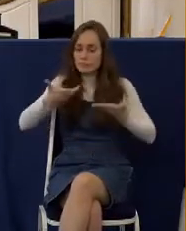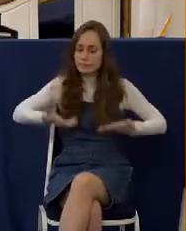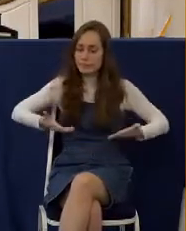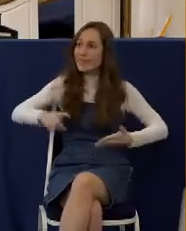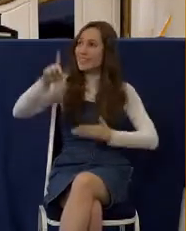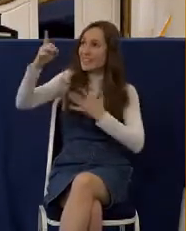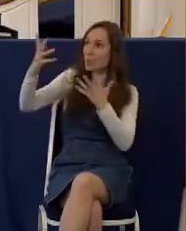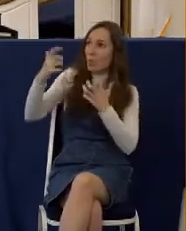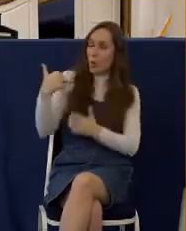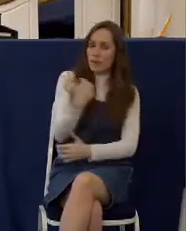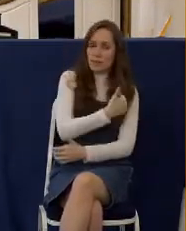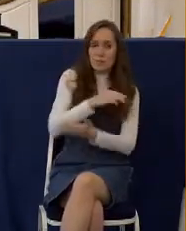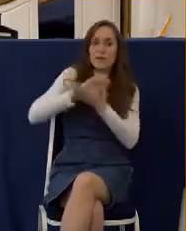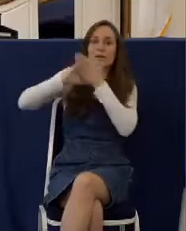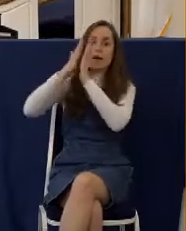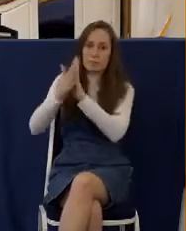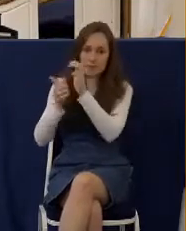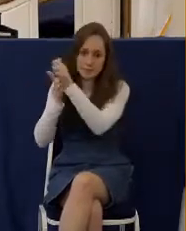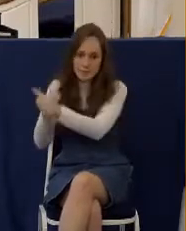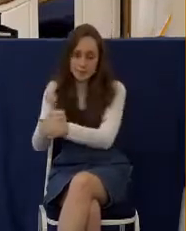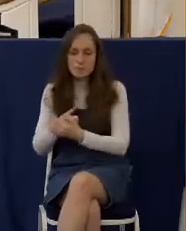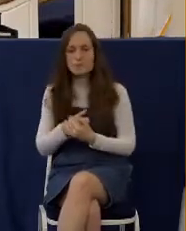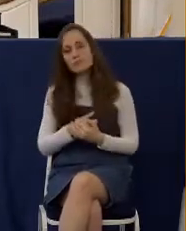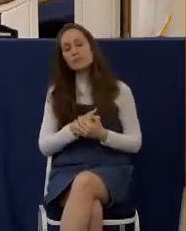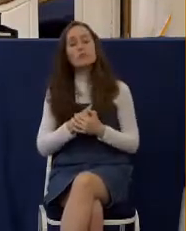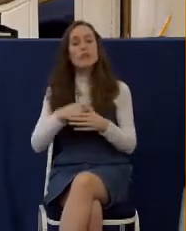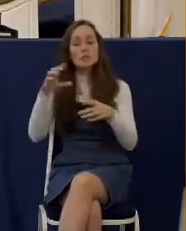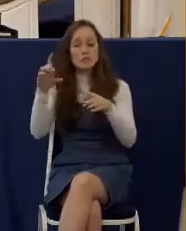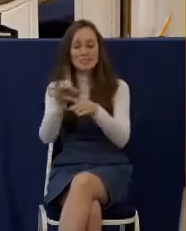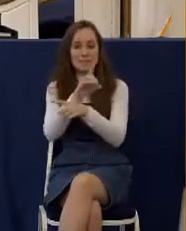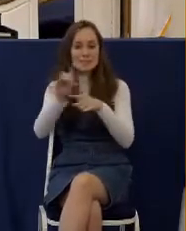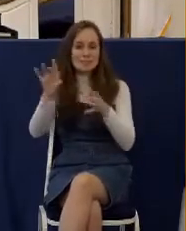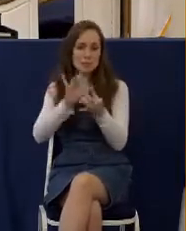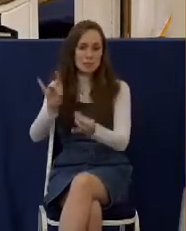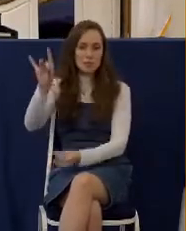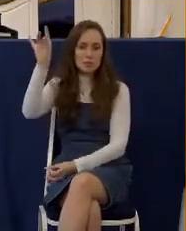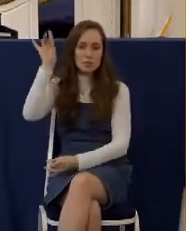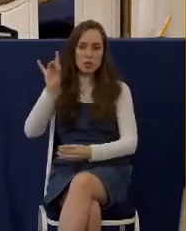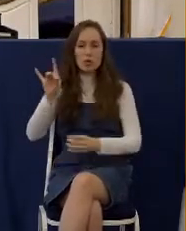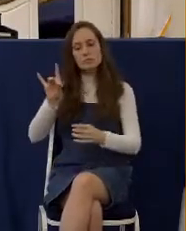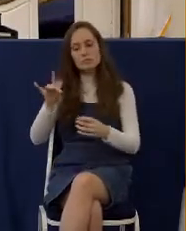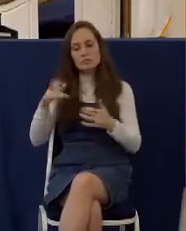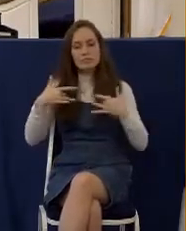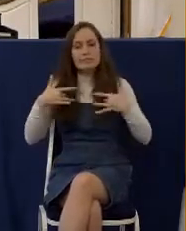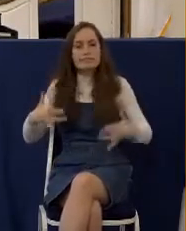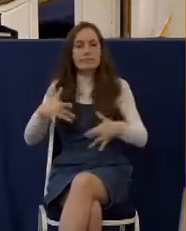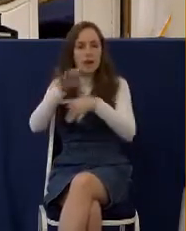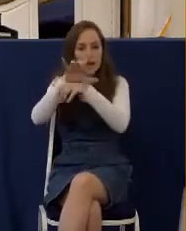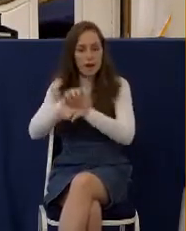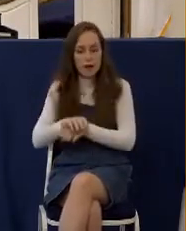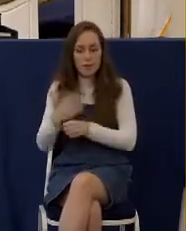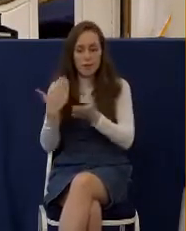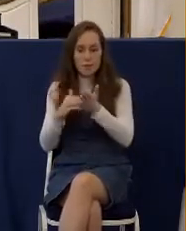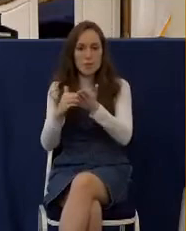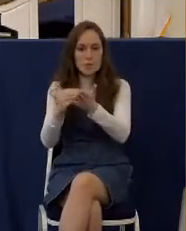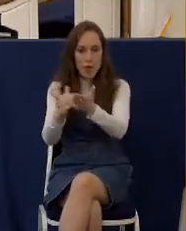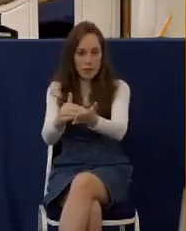so spiritual disciplines, we said, are practices we do regularly that help us in our Christian